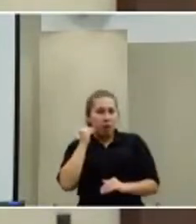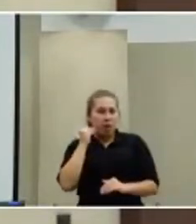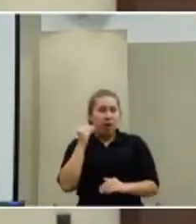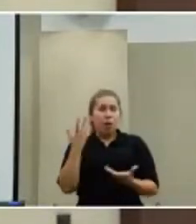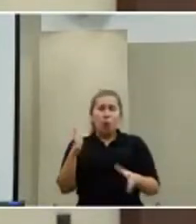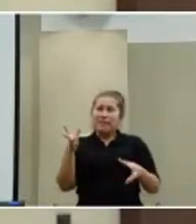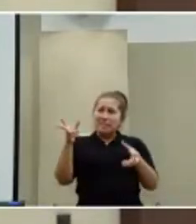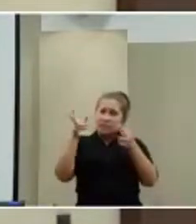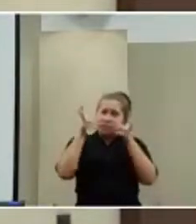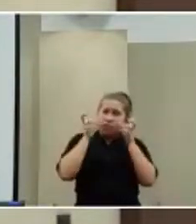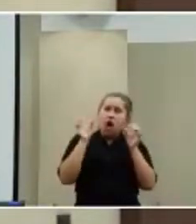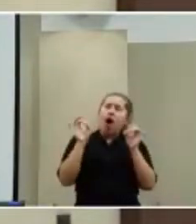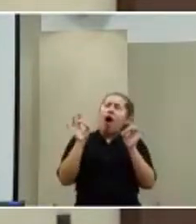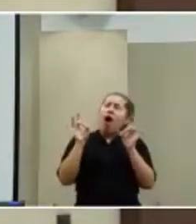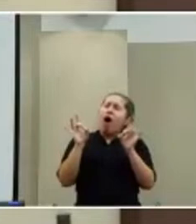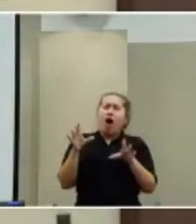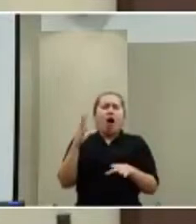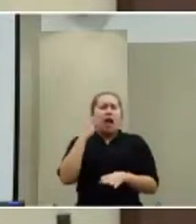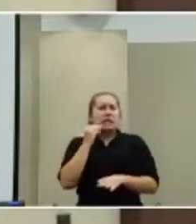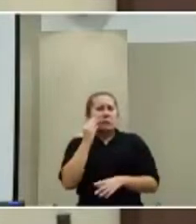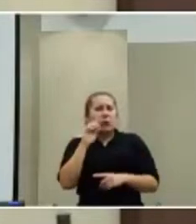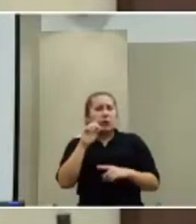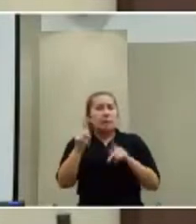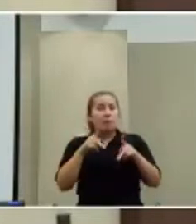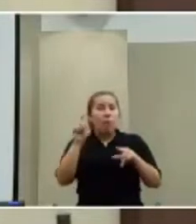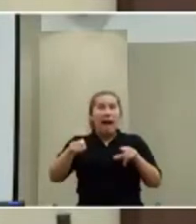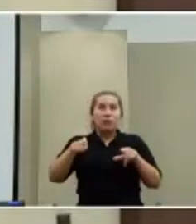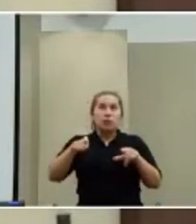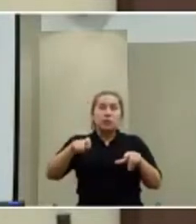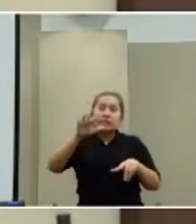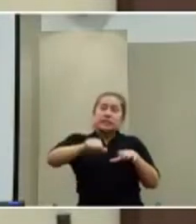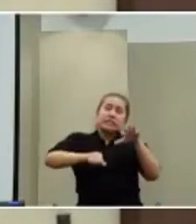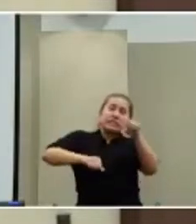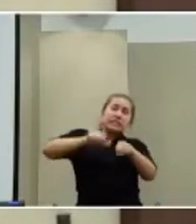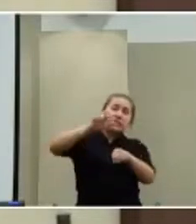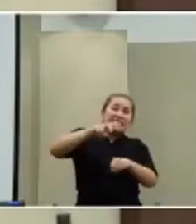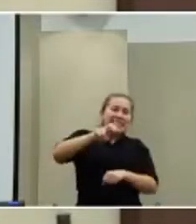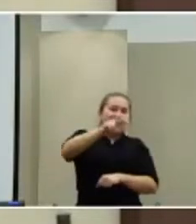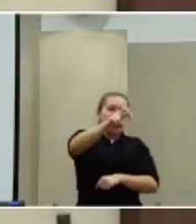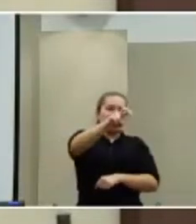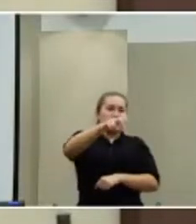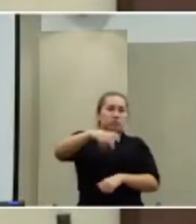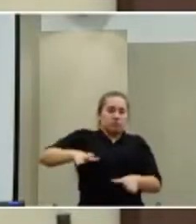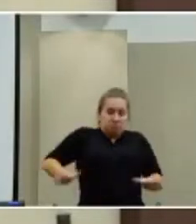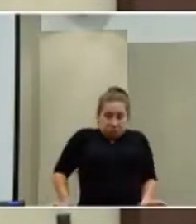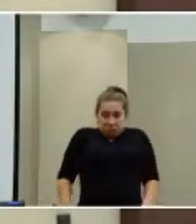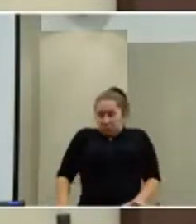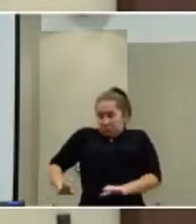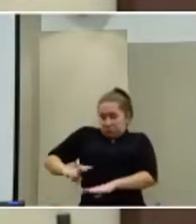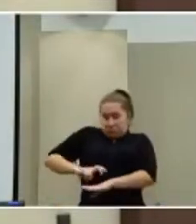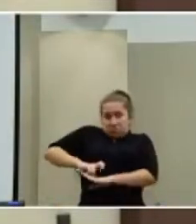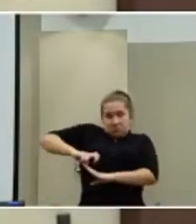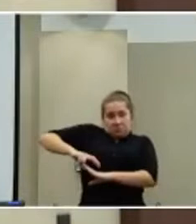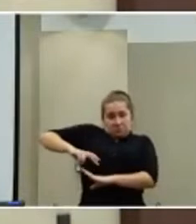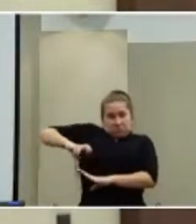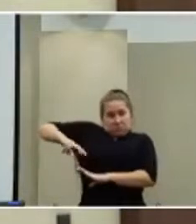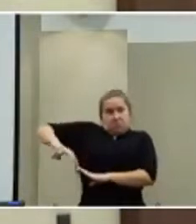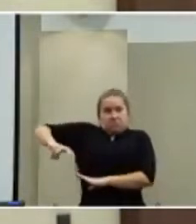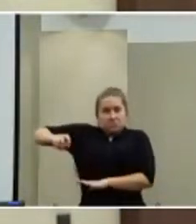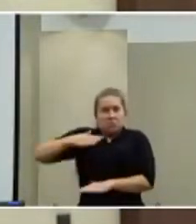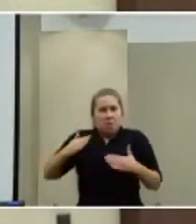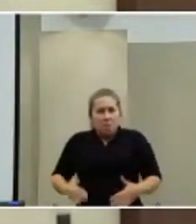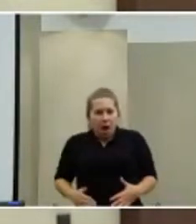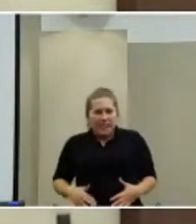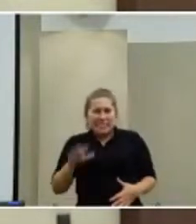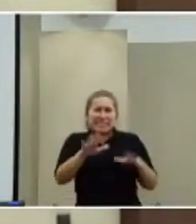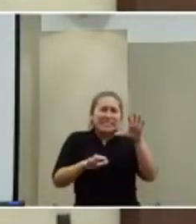heard horror stories of people having to climb flights of stairs on their butts, with their bodies, and on